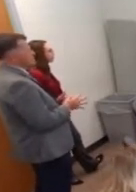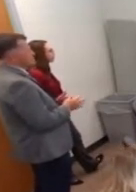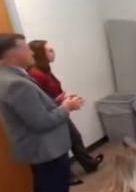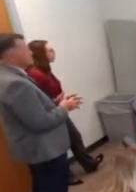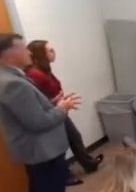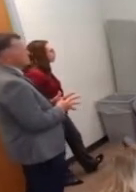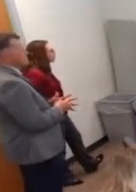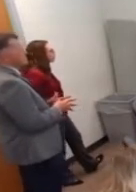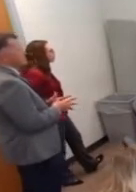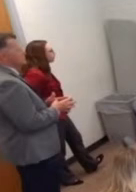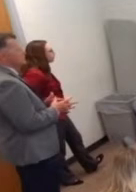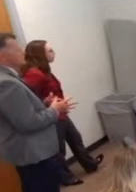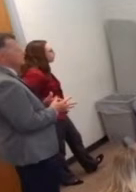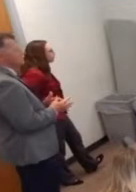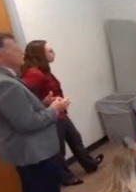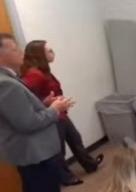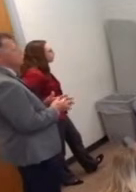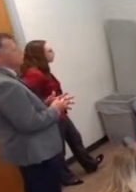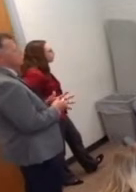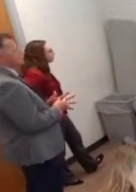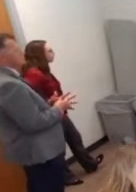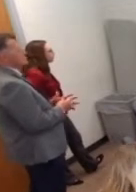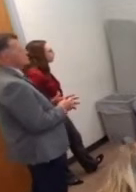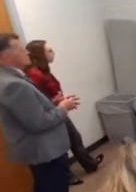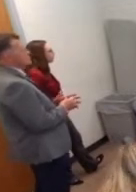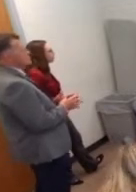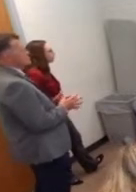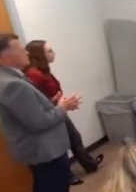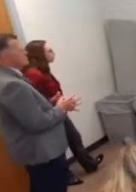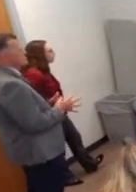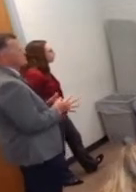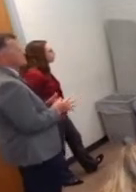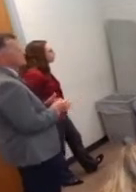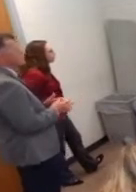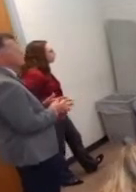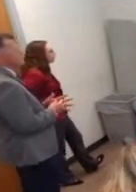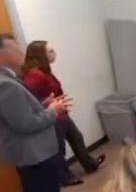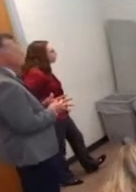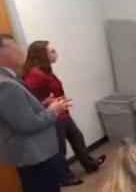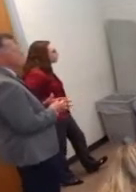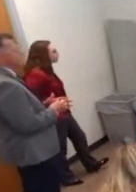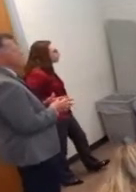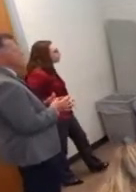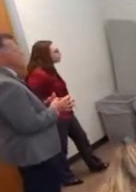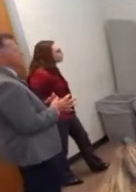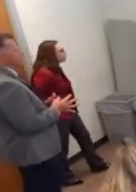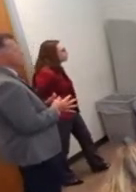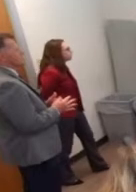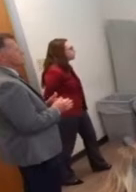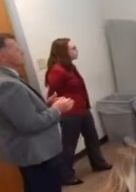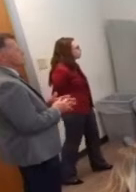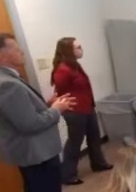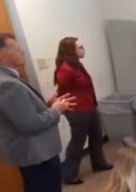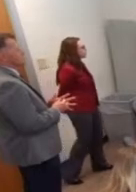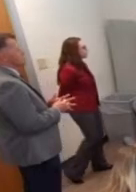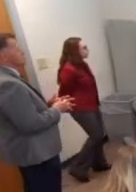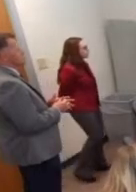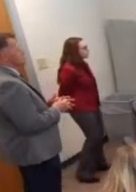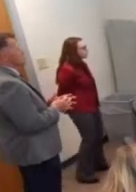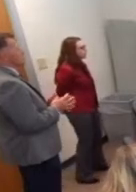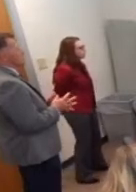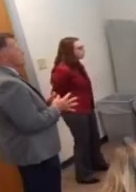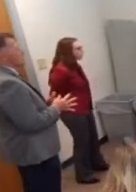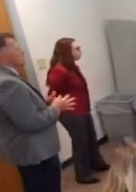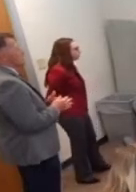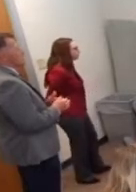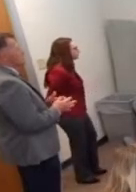them and so it kind of came together when I just did that so I appreciate your